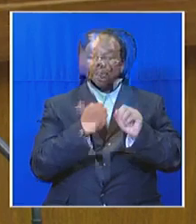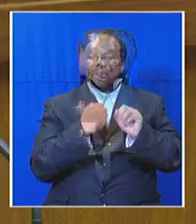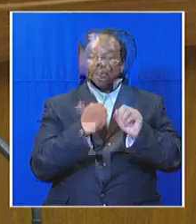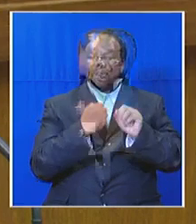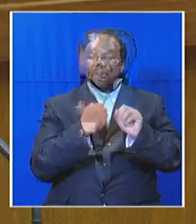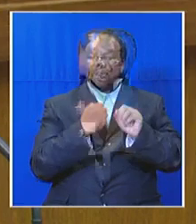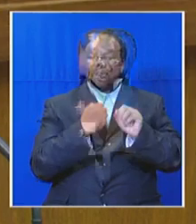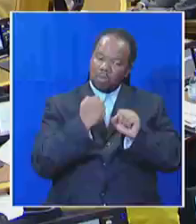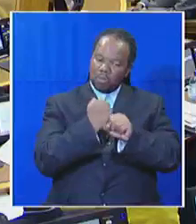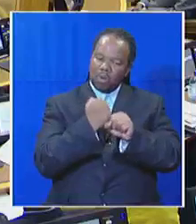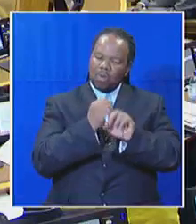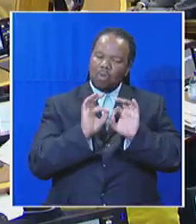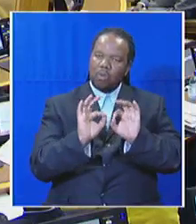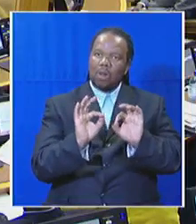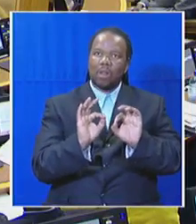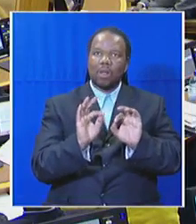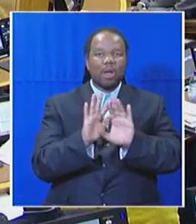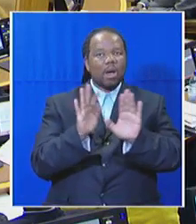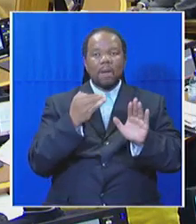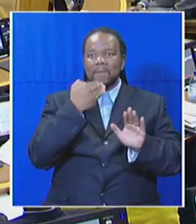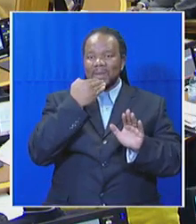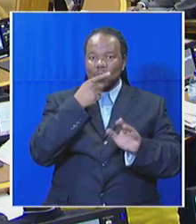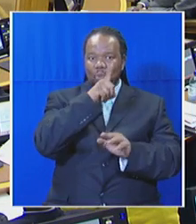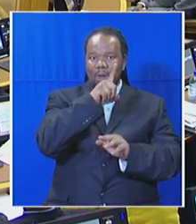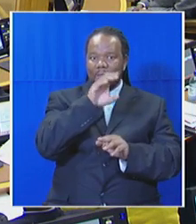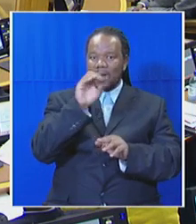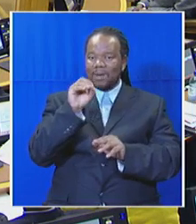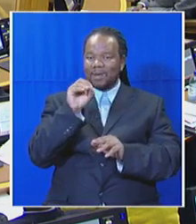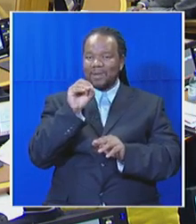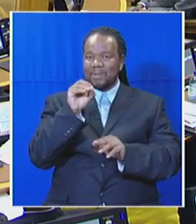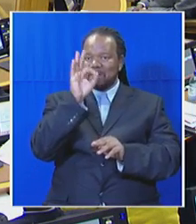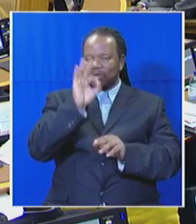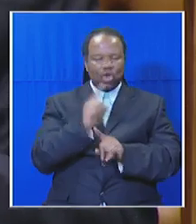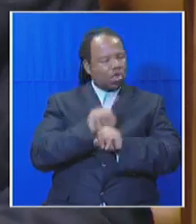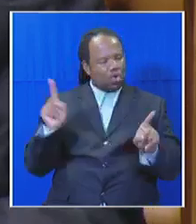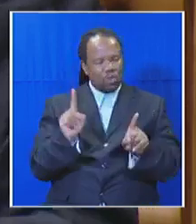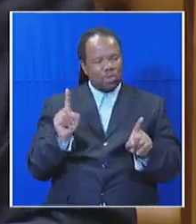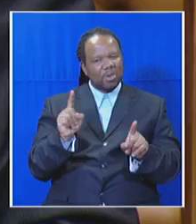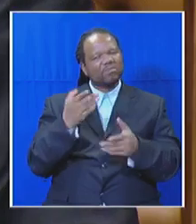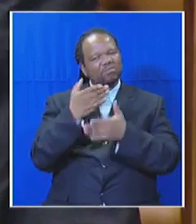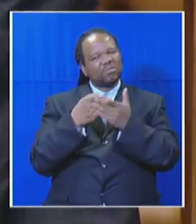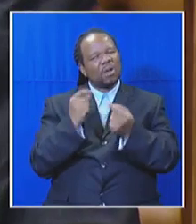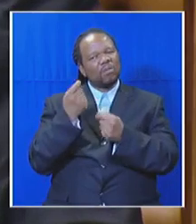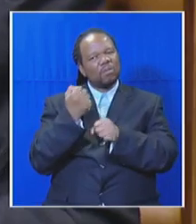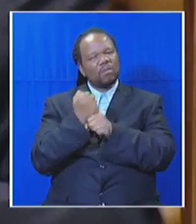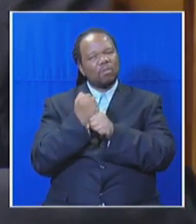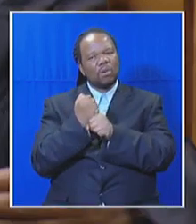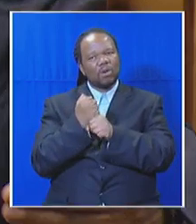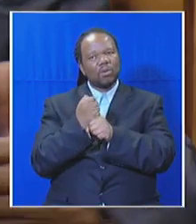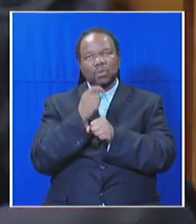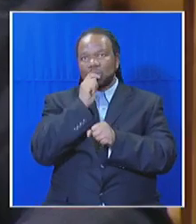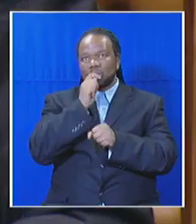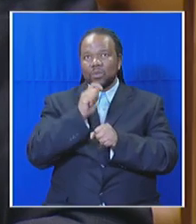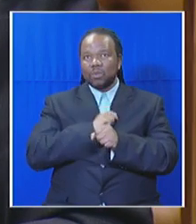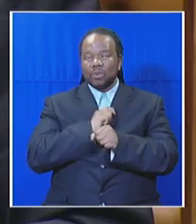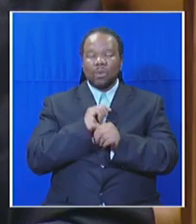to a large extent. I did not say 100%. I said to a large extent it has worked. And it is a fact. I've been